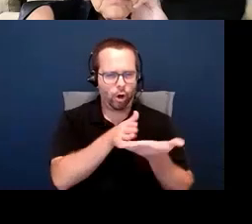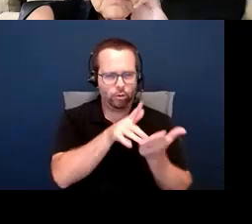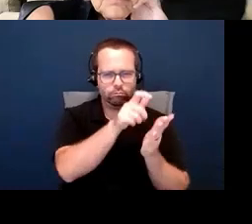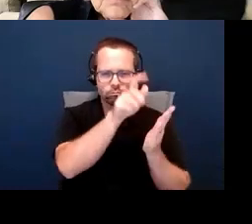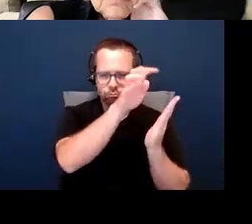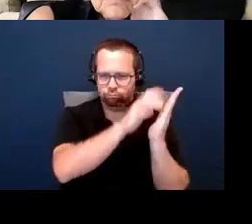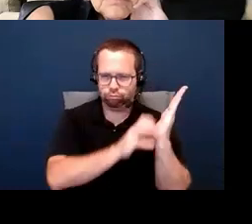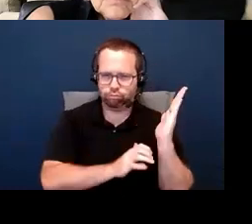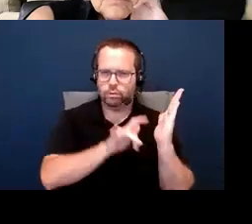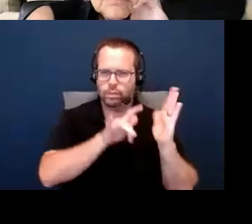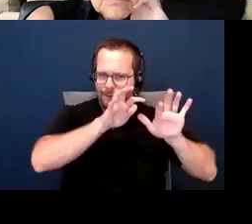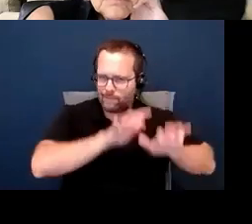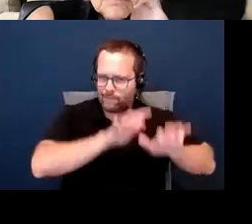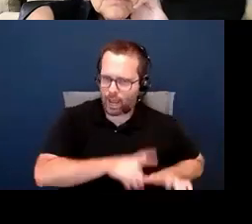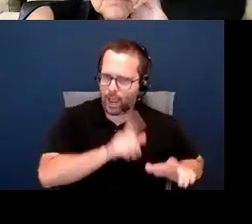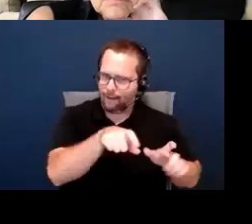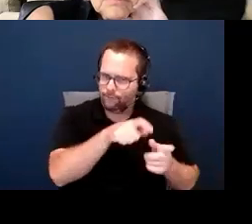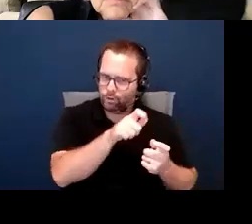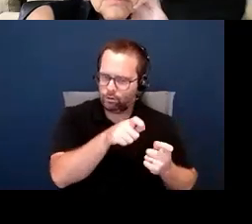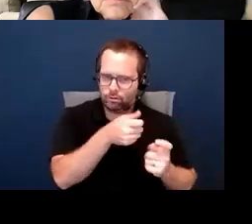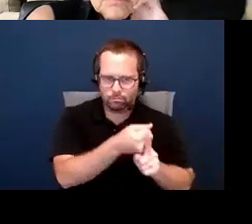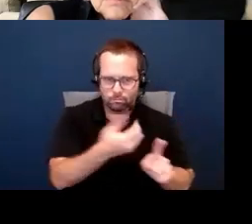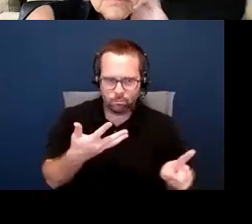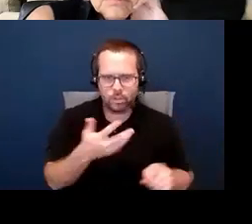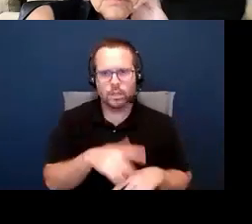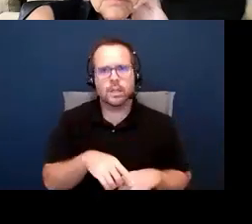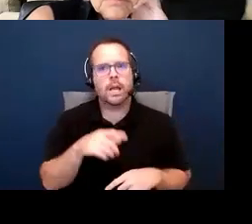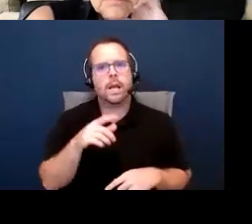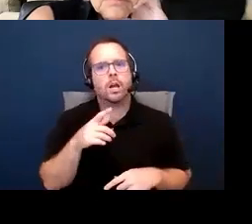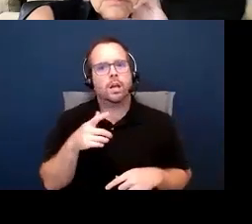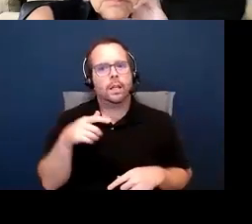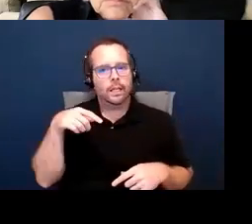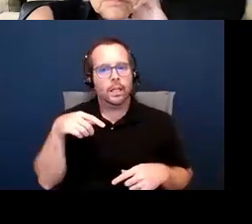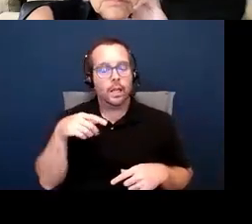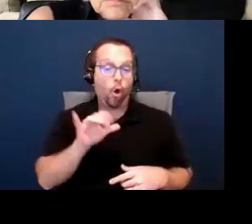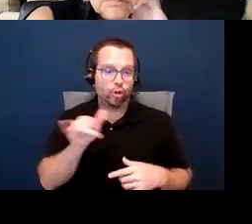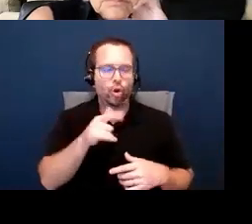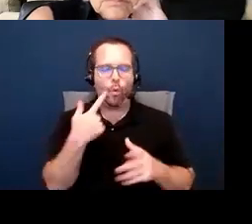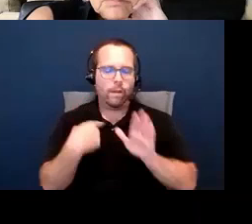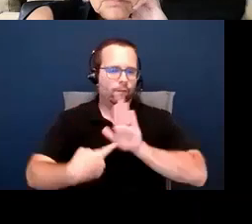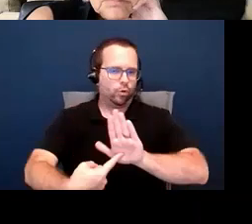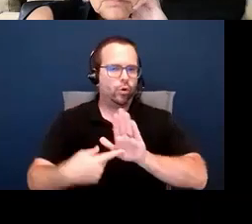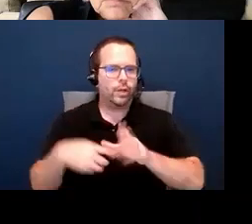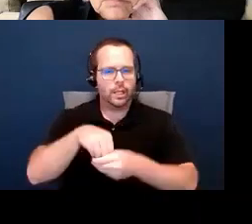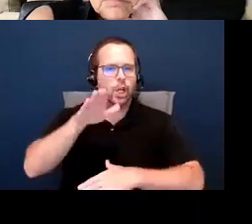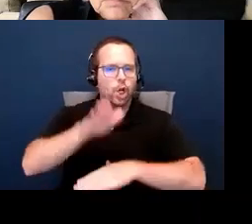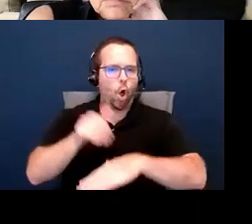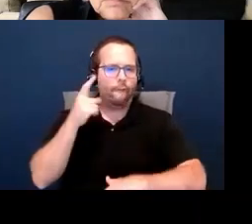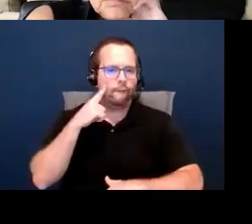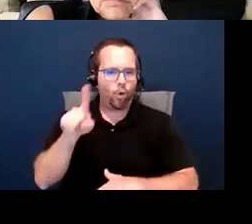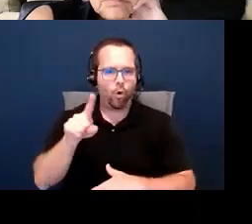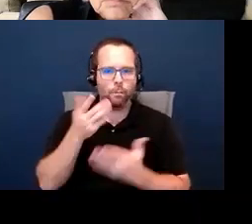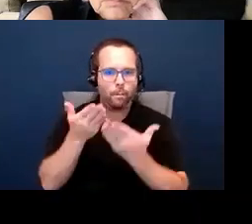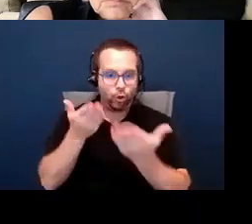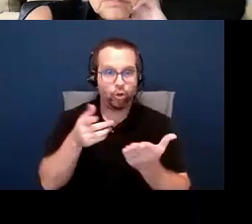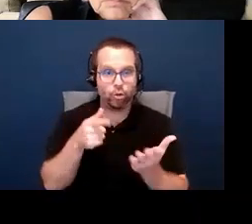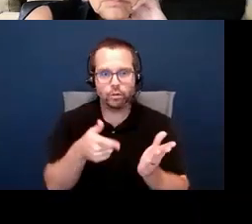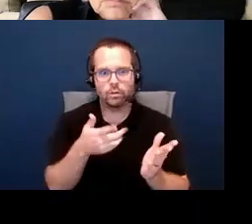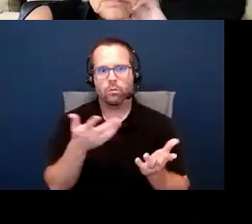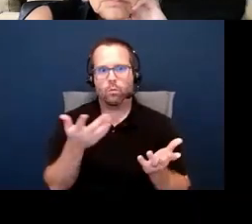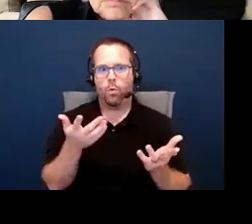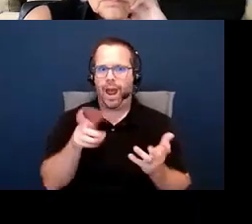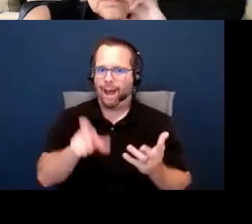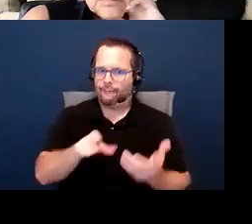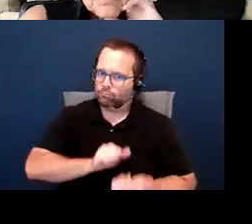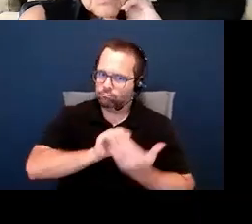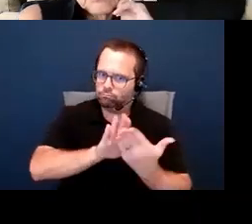out in the call, asking you to make sure that you're addressing issues such as selection bias.